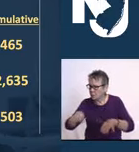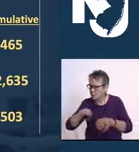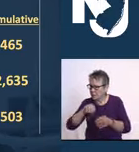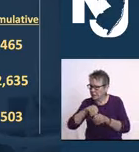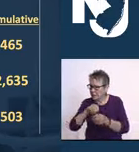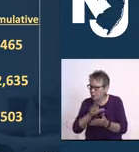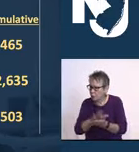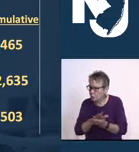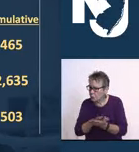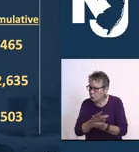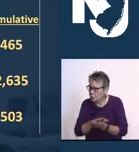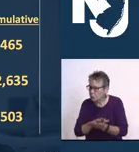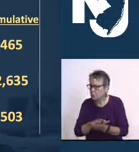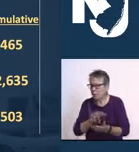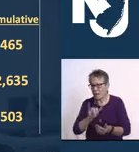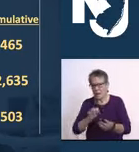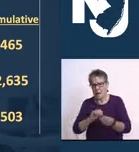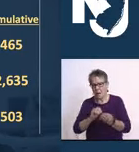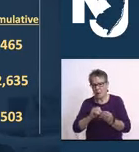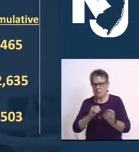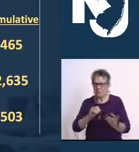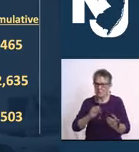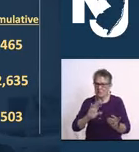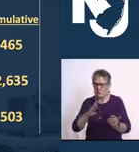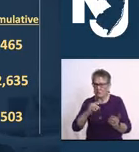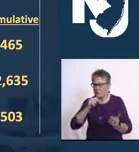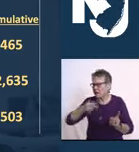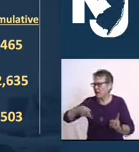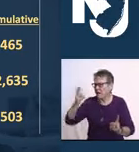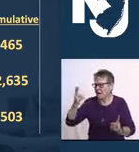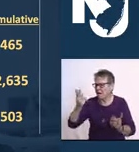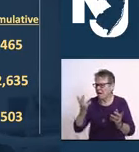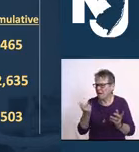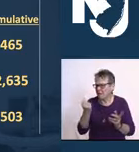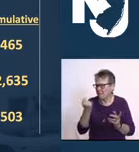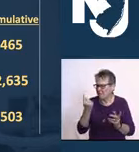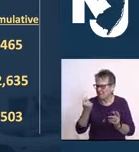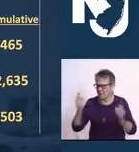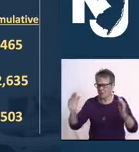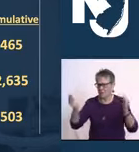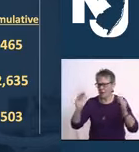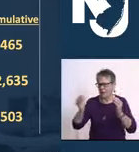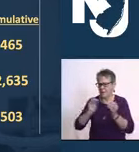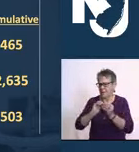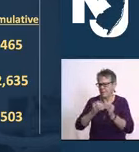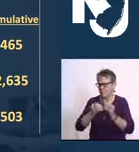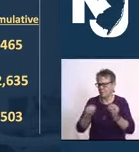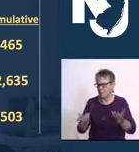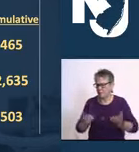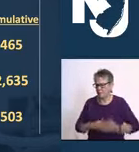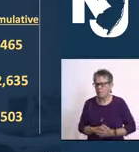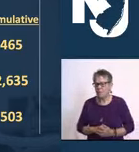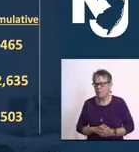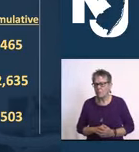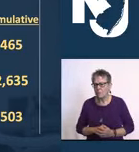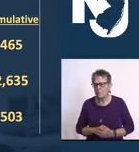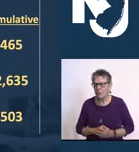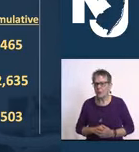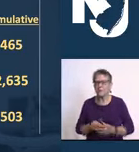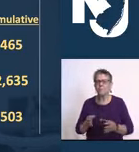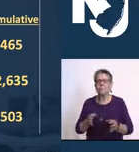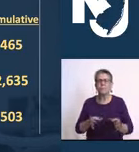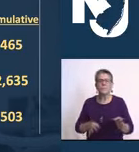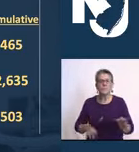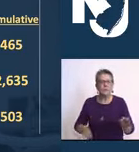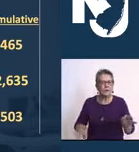That's since late August. So I think that speaks to the importance of the multi-layered approach to safety that we have